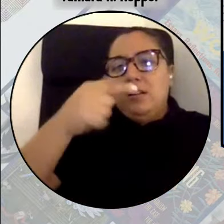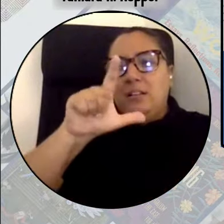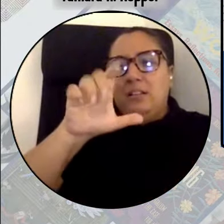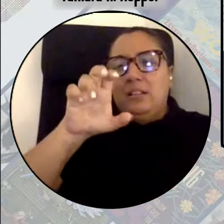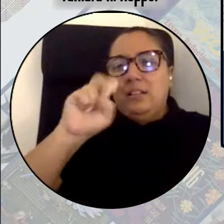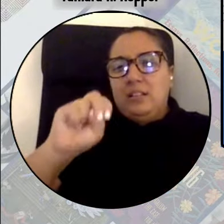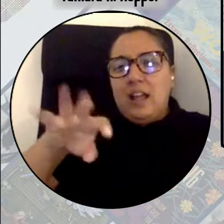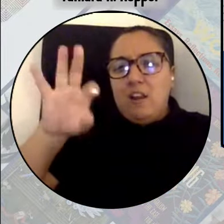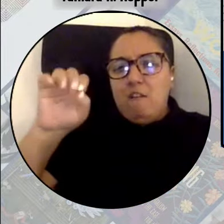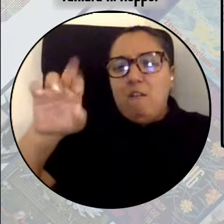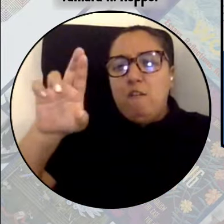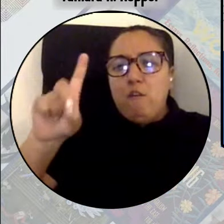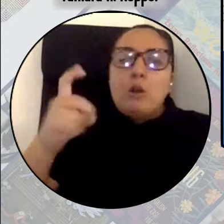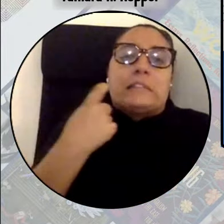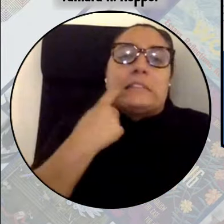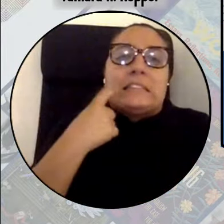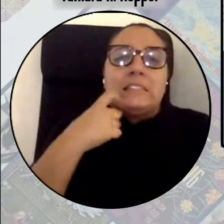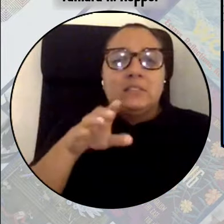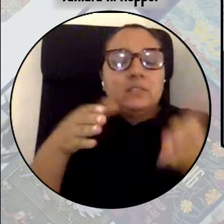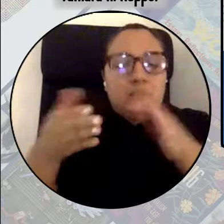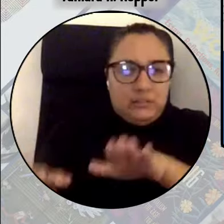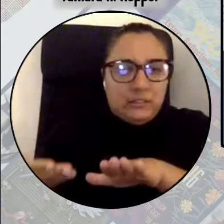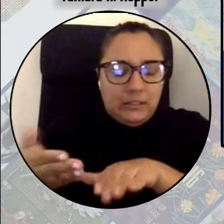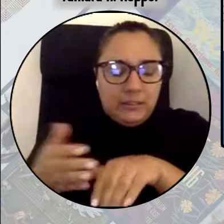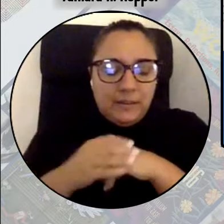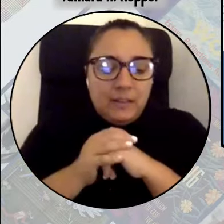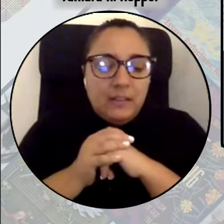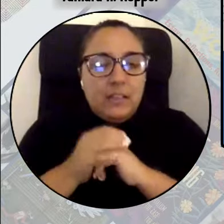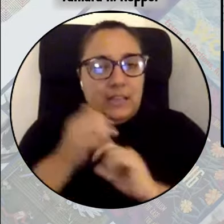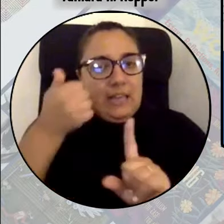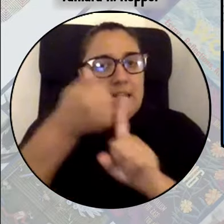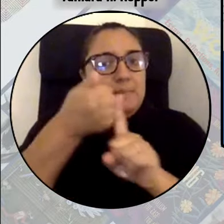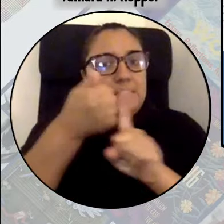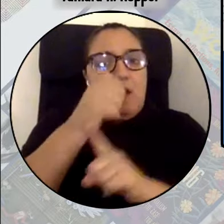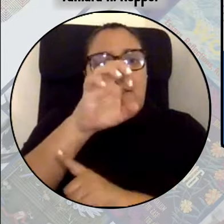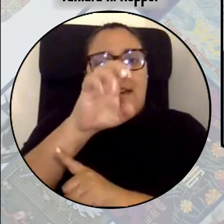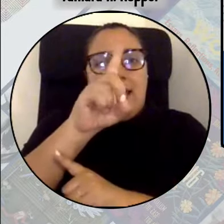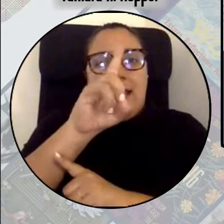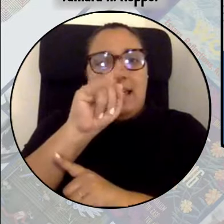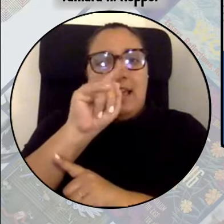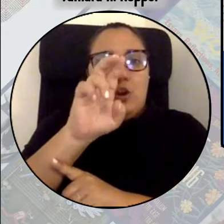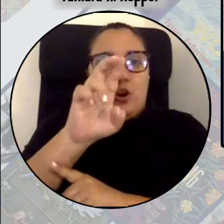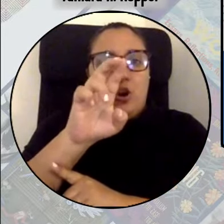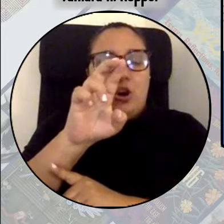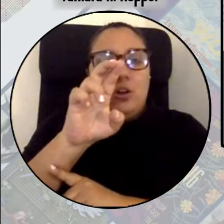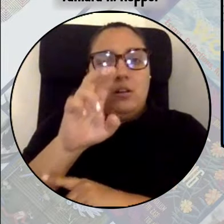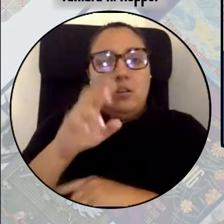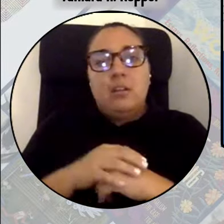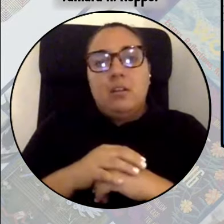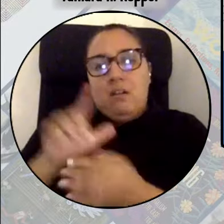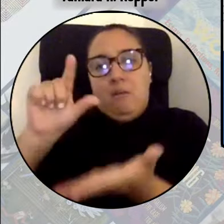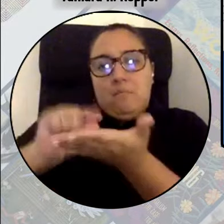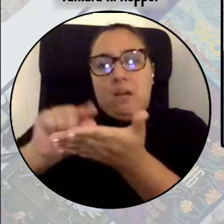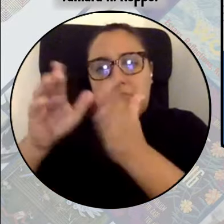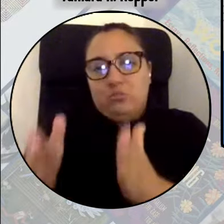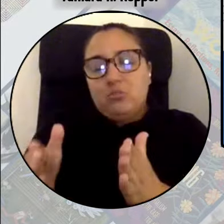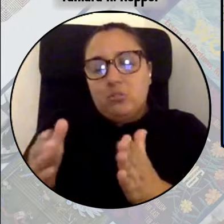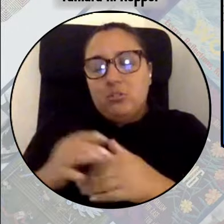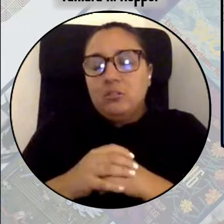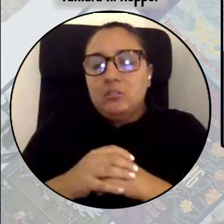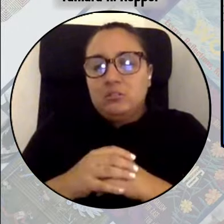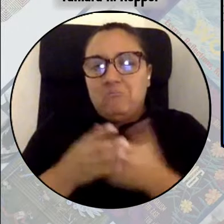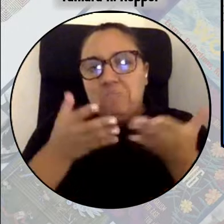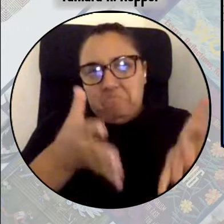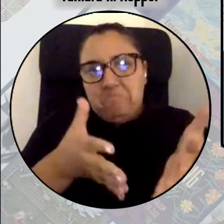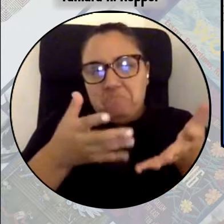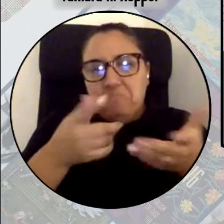recently, he was an editor and publisher there before he and others left to create Black Agenda